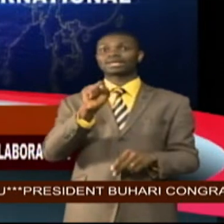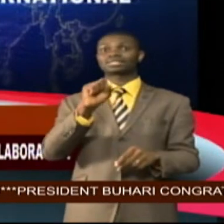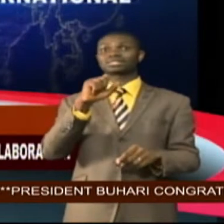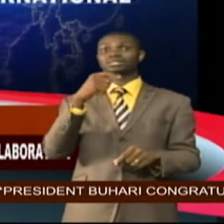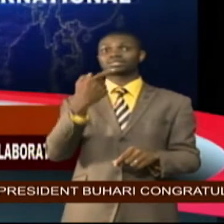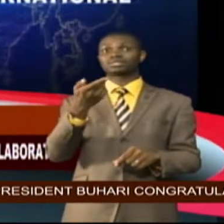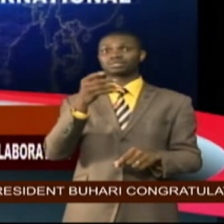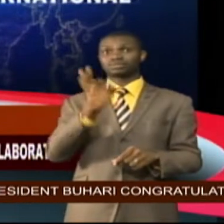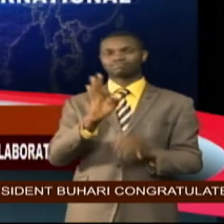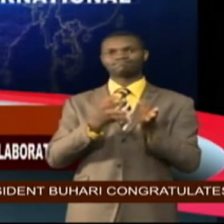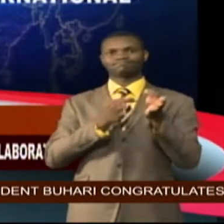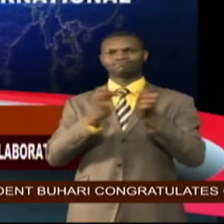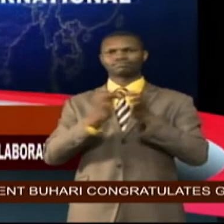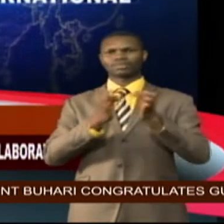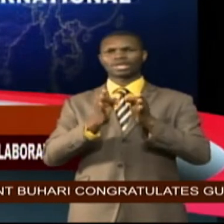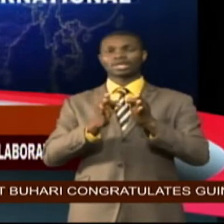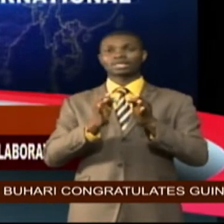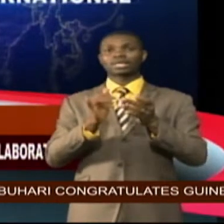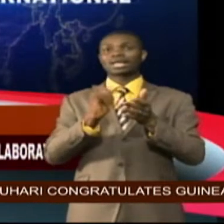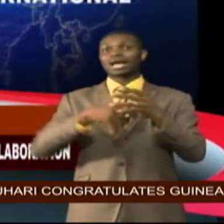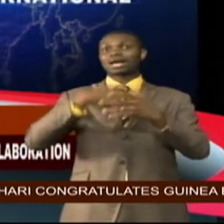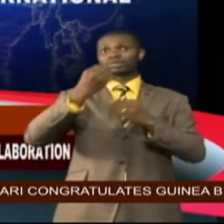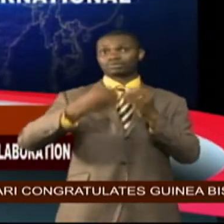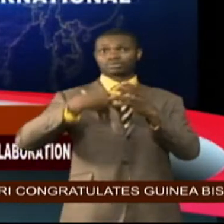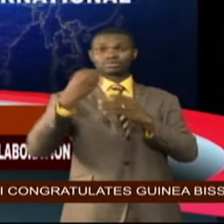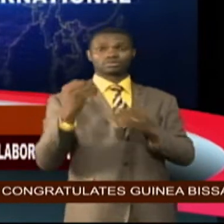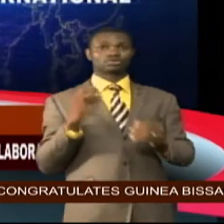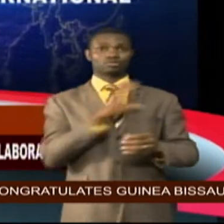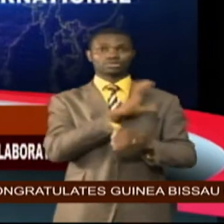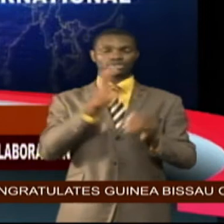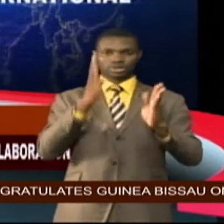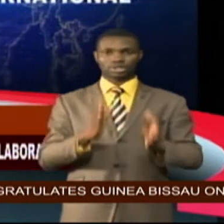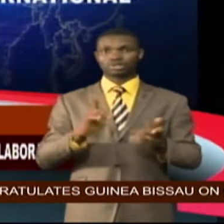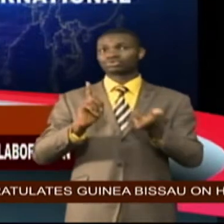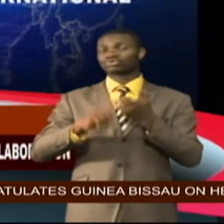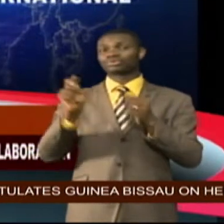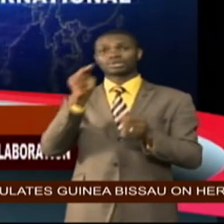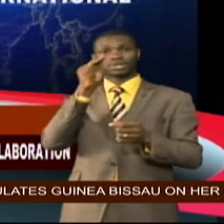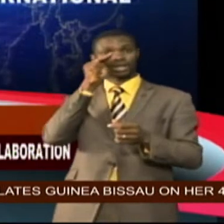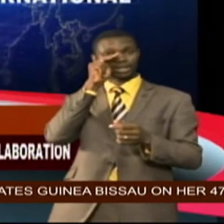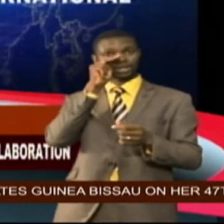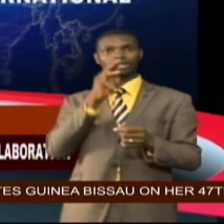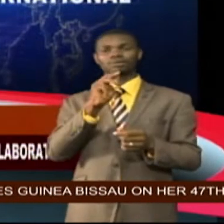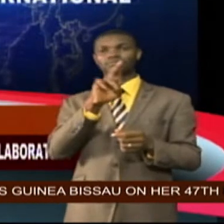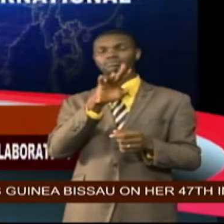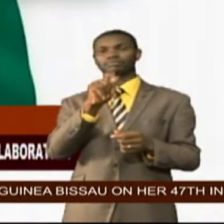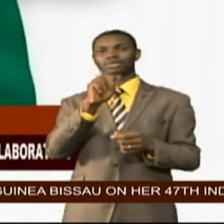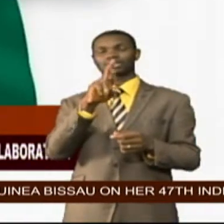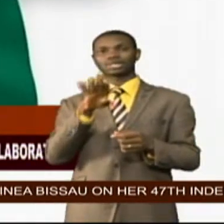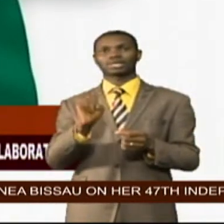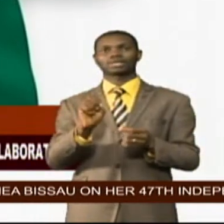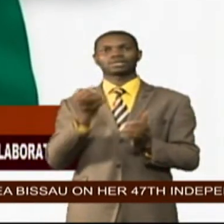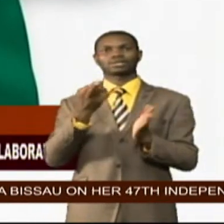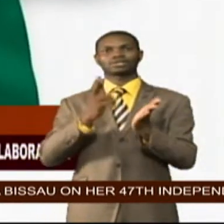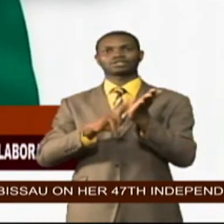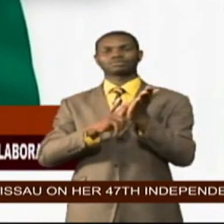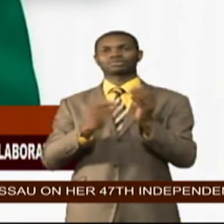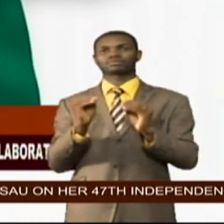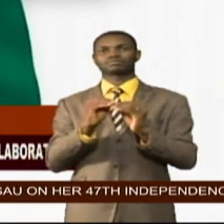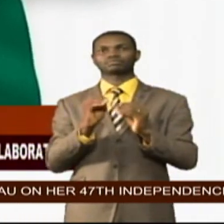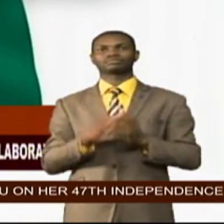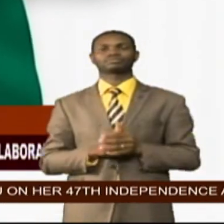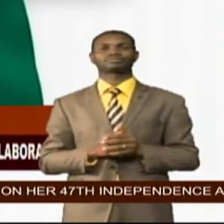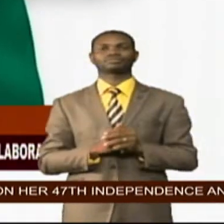after receiving outgoing High Commissioner of Bangladesh to Nigeria. Mitari Ikme reports.